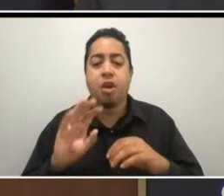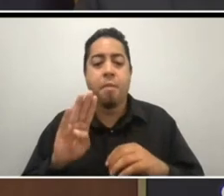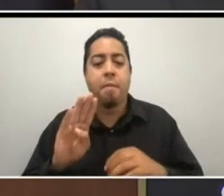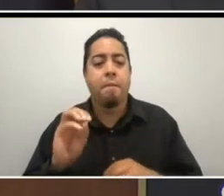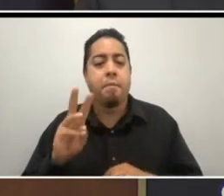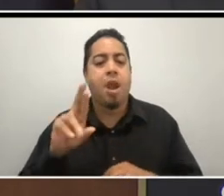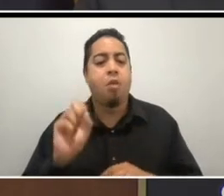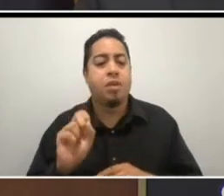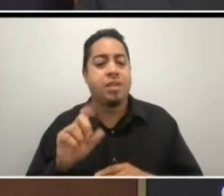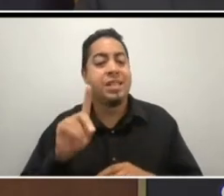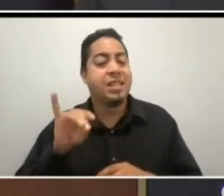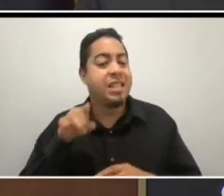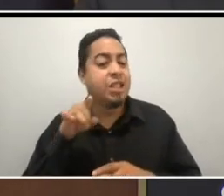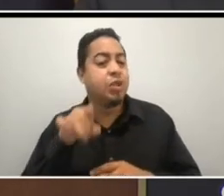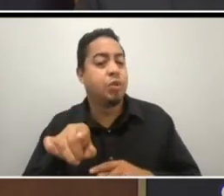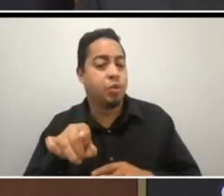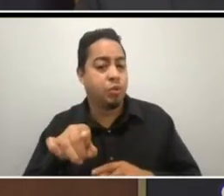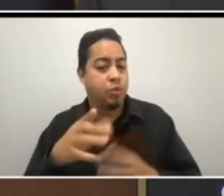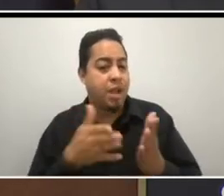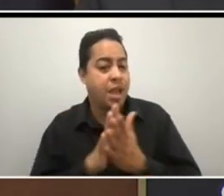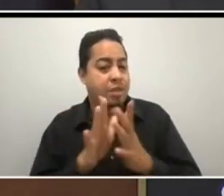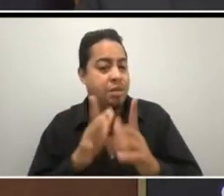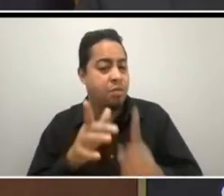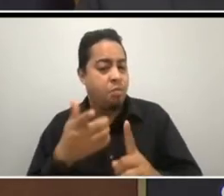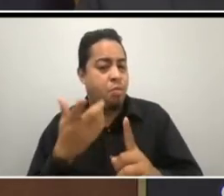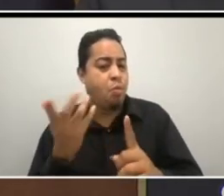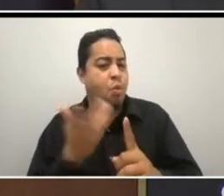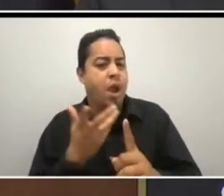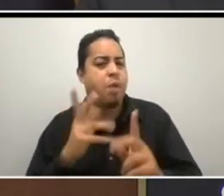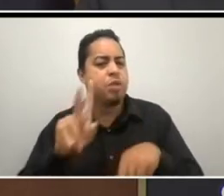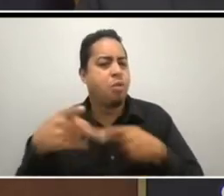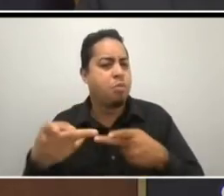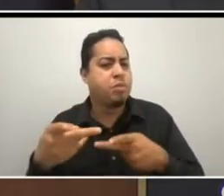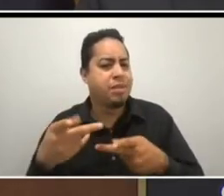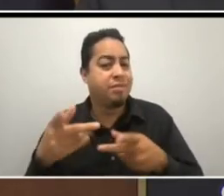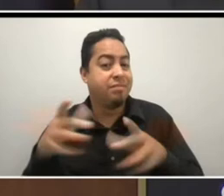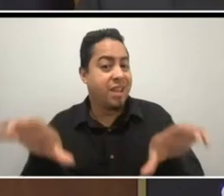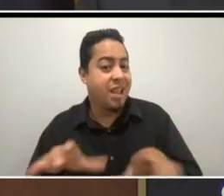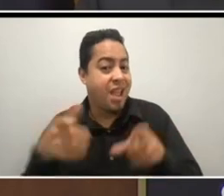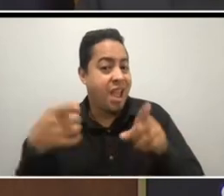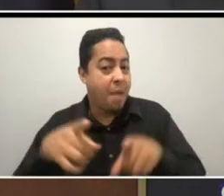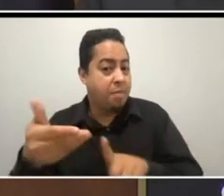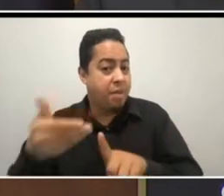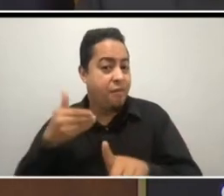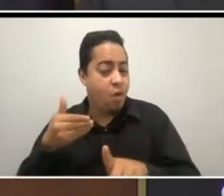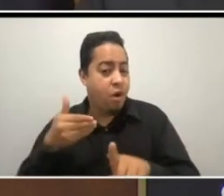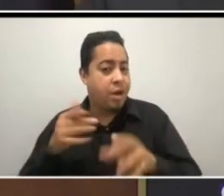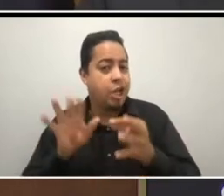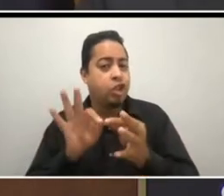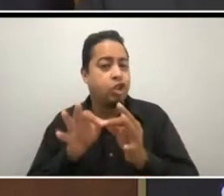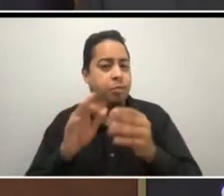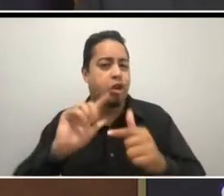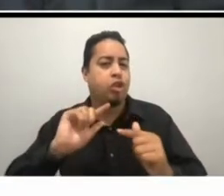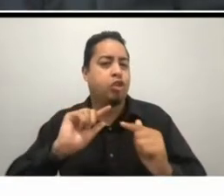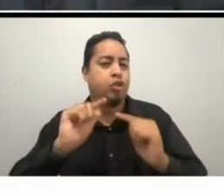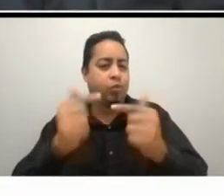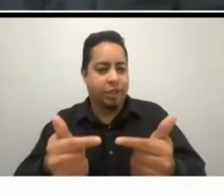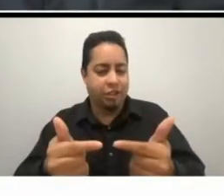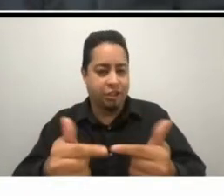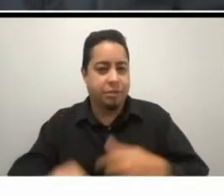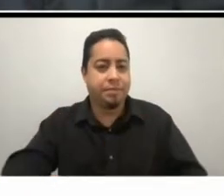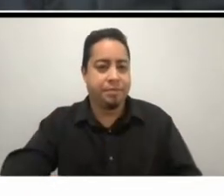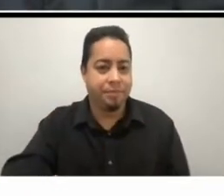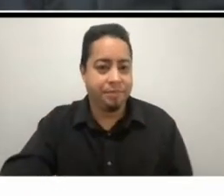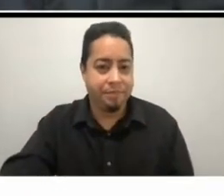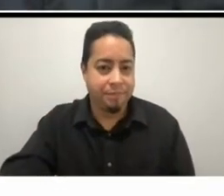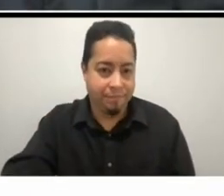did you ask him if what he was proposing had ever been done before? I did. And what did he say? He said, well, I'm not familiar